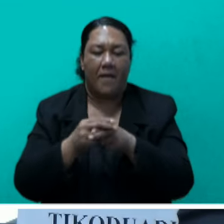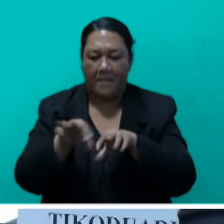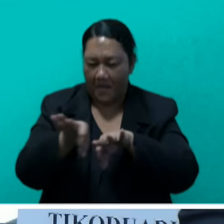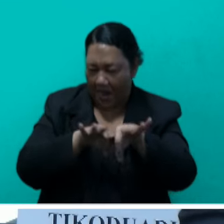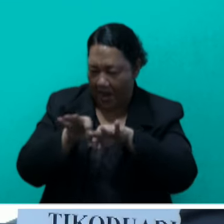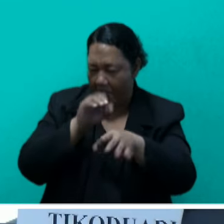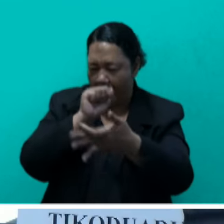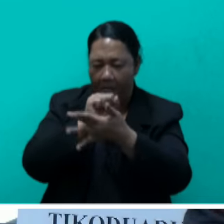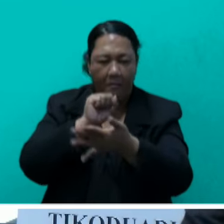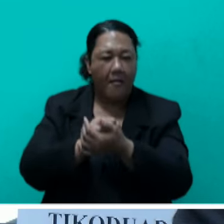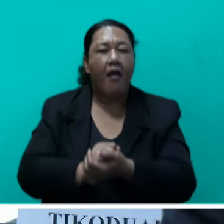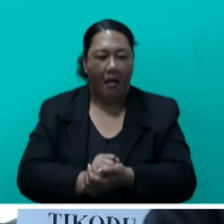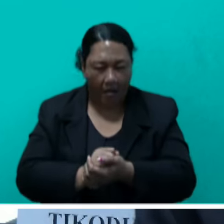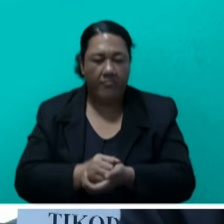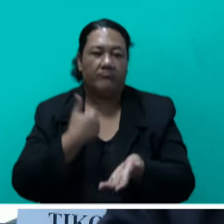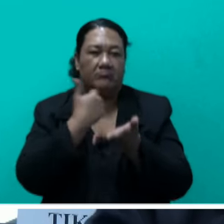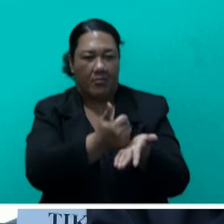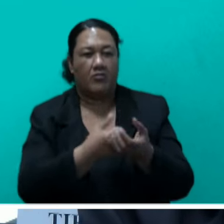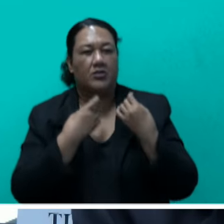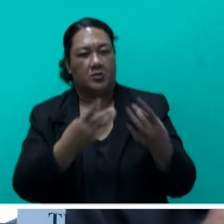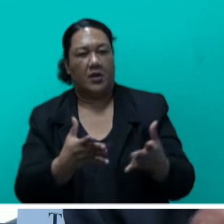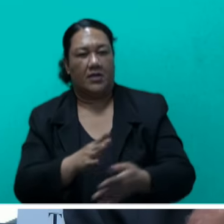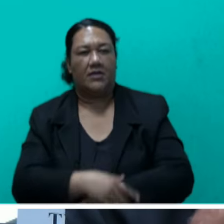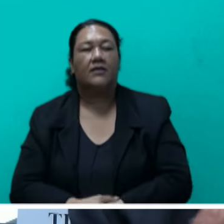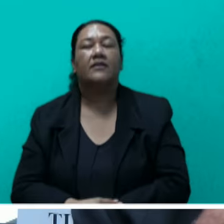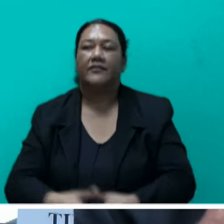collaboration without directly impacting. Vinaka.